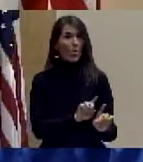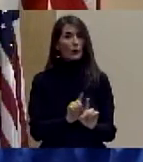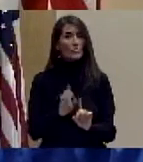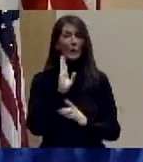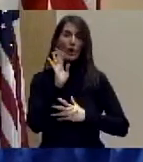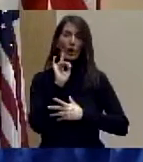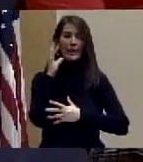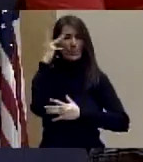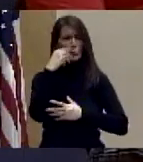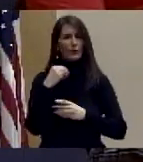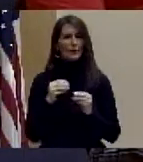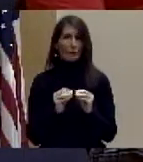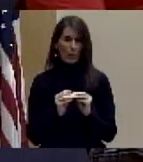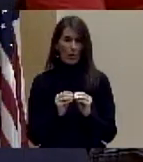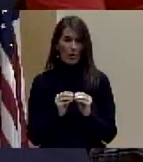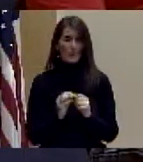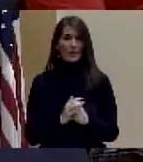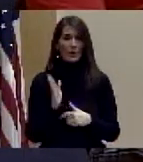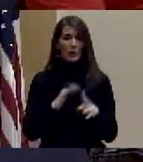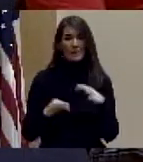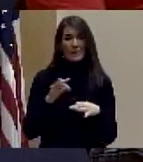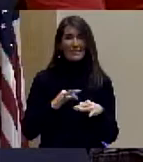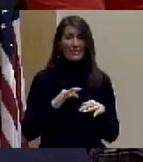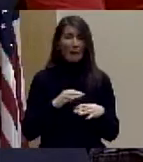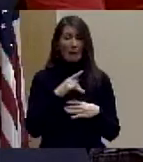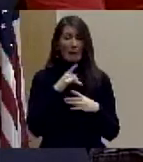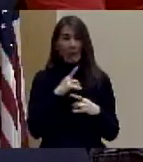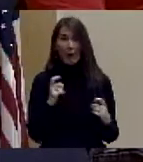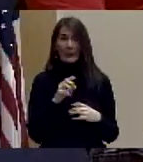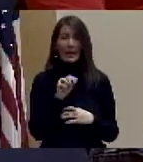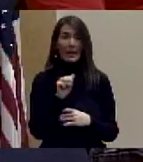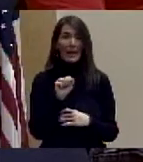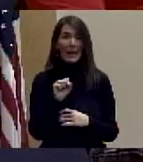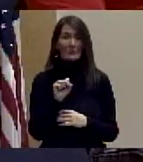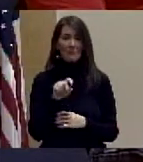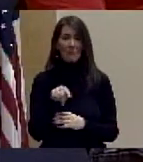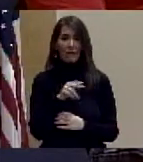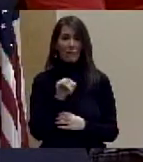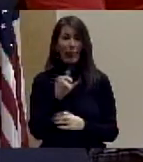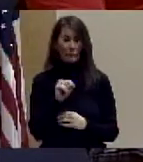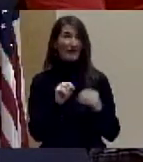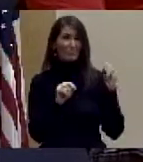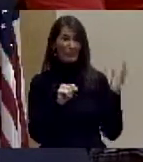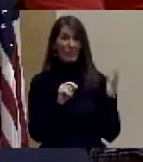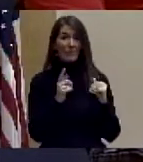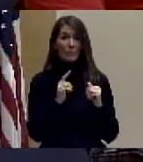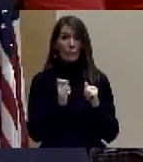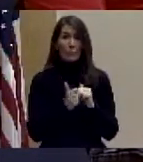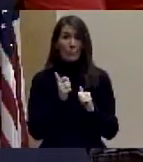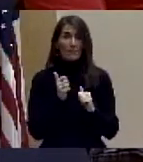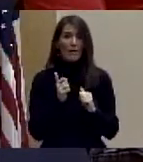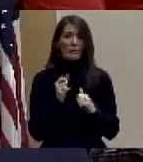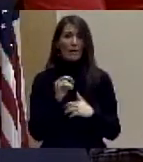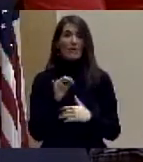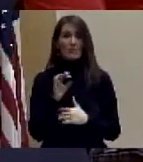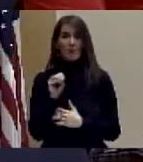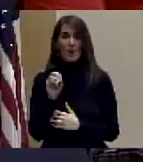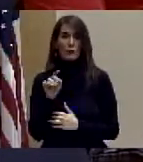of the avenue, because it's going to replace that ugly asphalt that lines much of Monroe Avenue today.